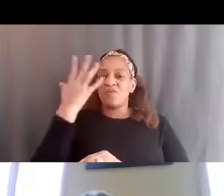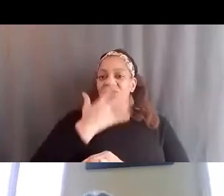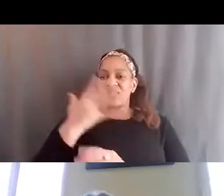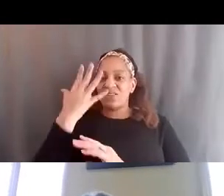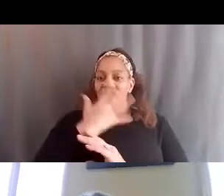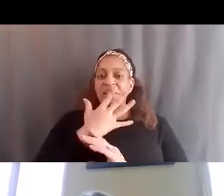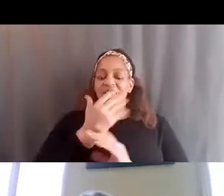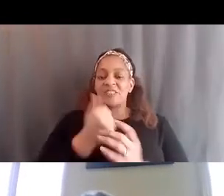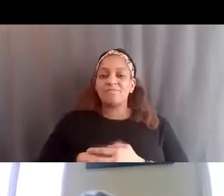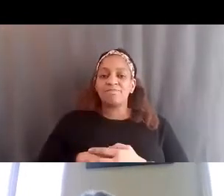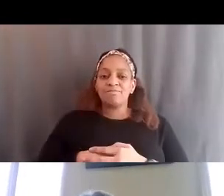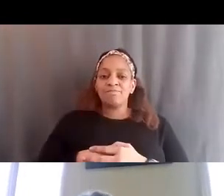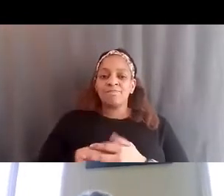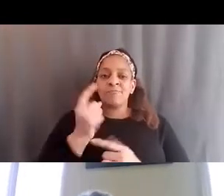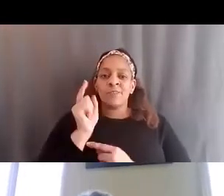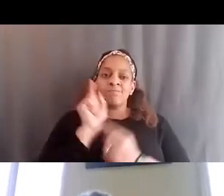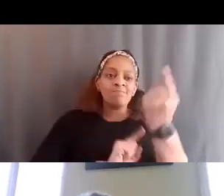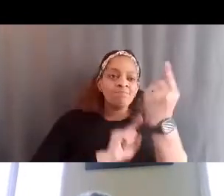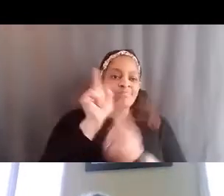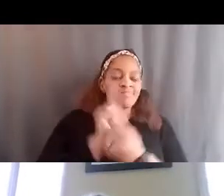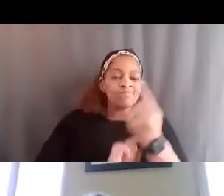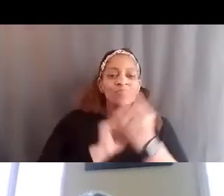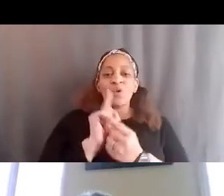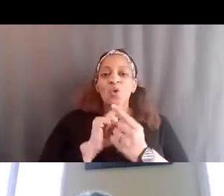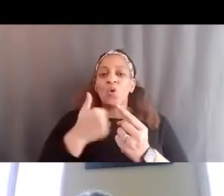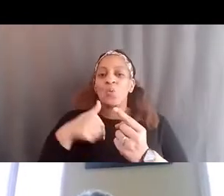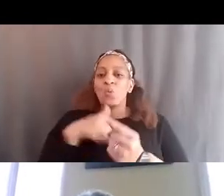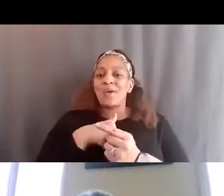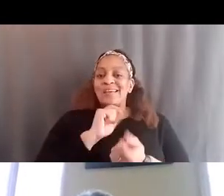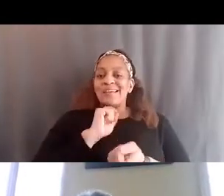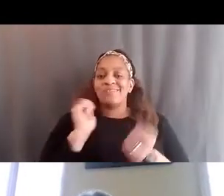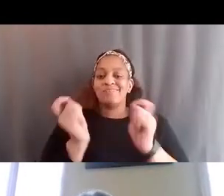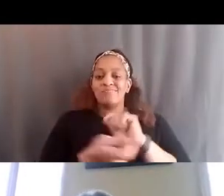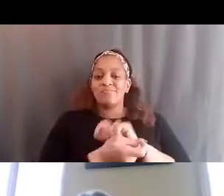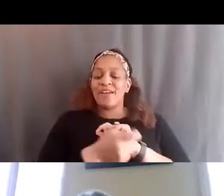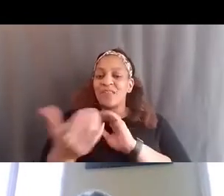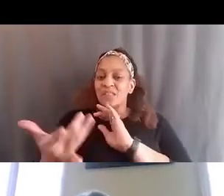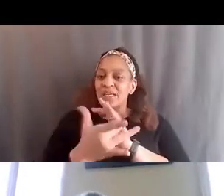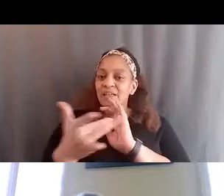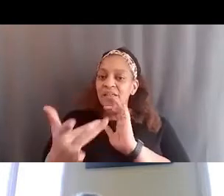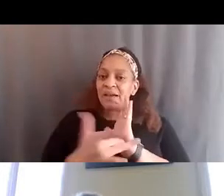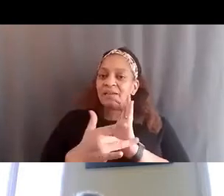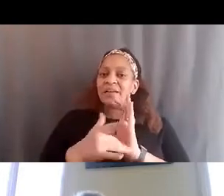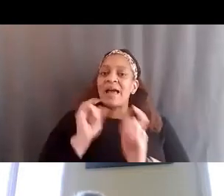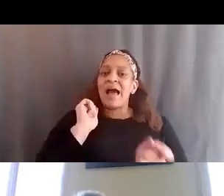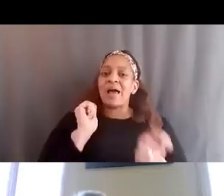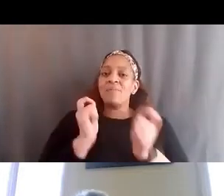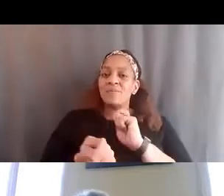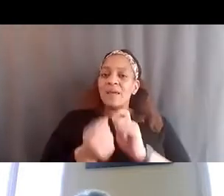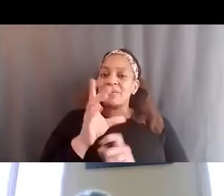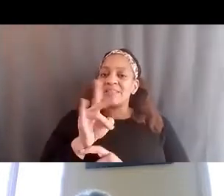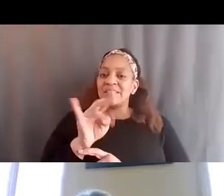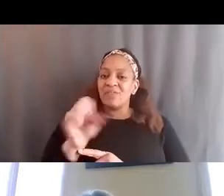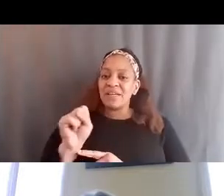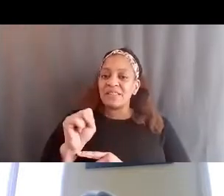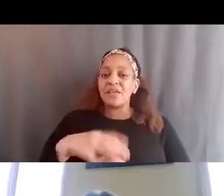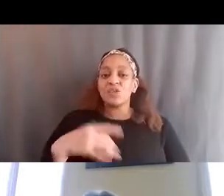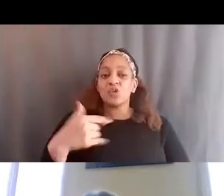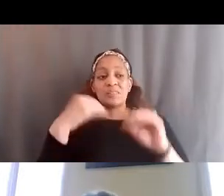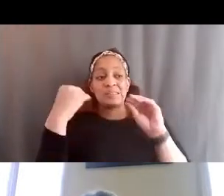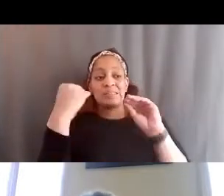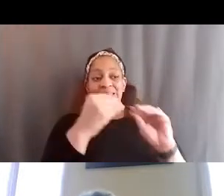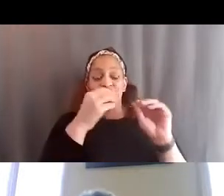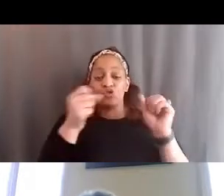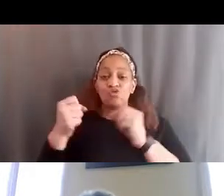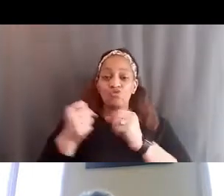requirements. So we can use technology and adaptive devices to increase independence. We can use teaching strategies,